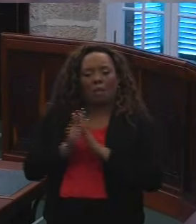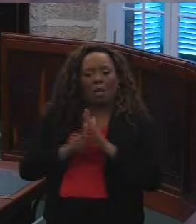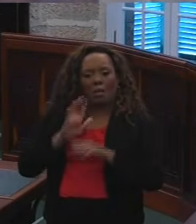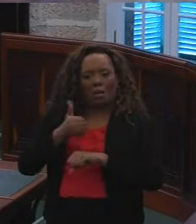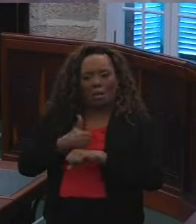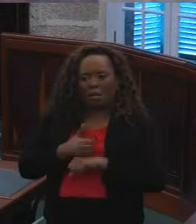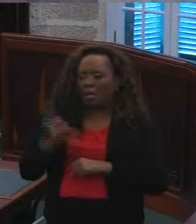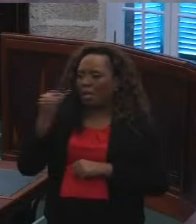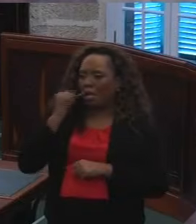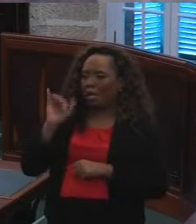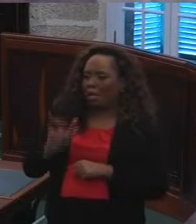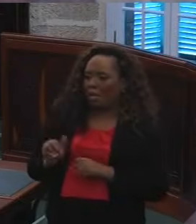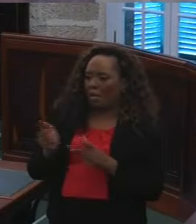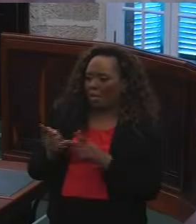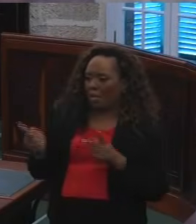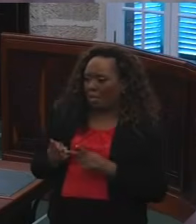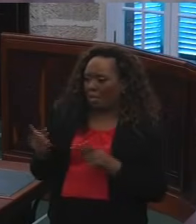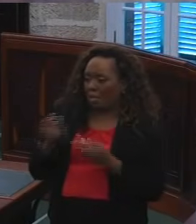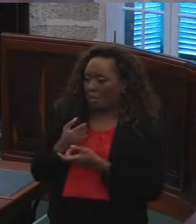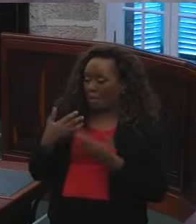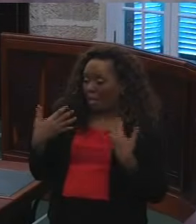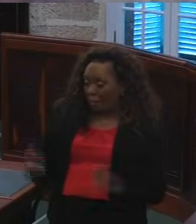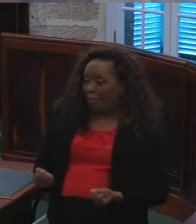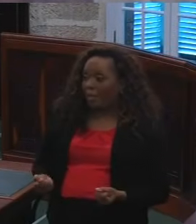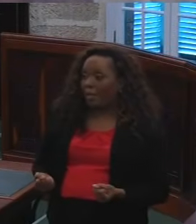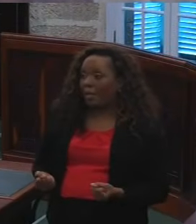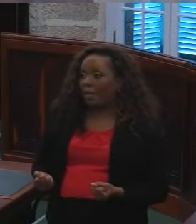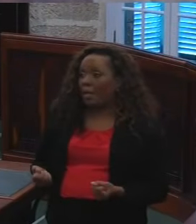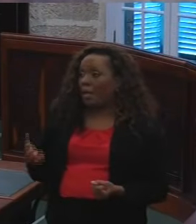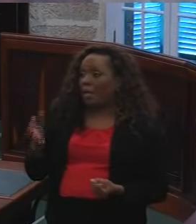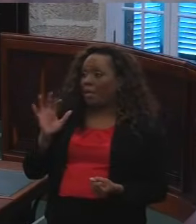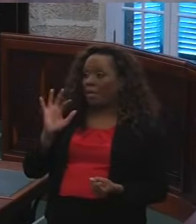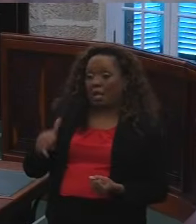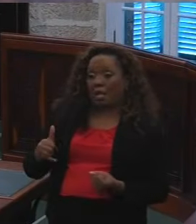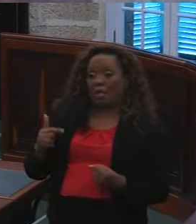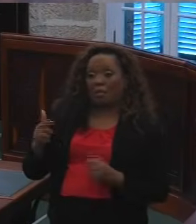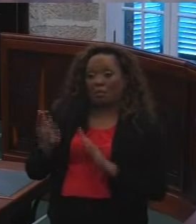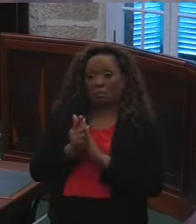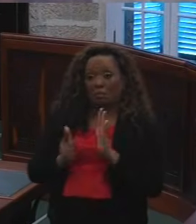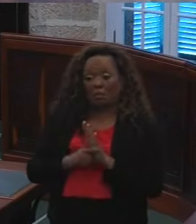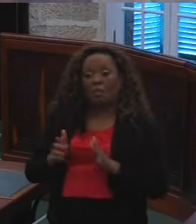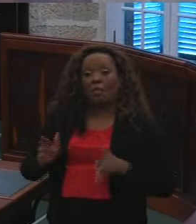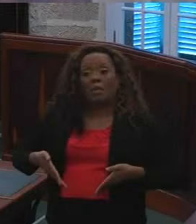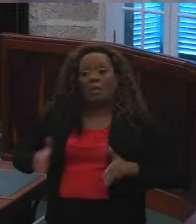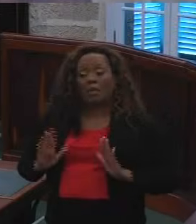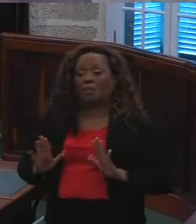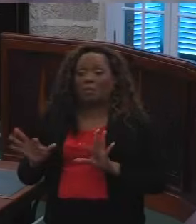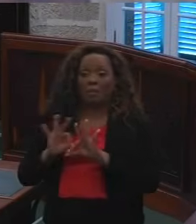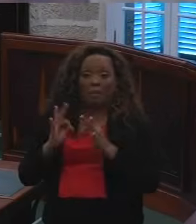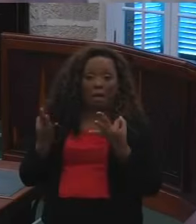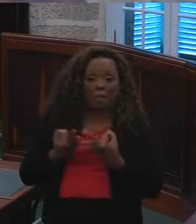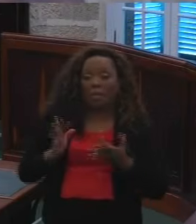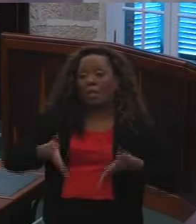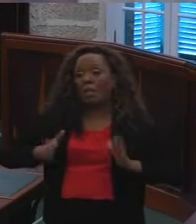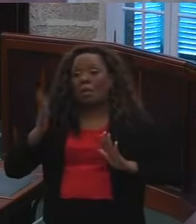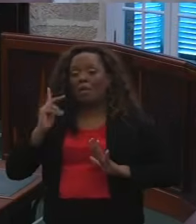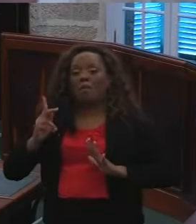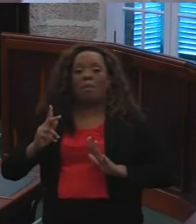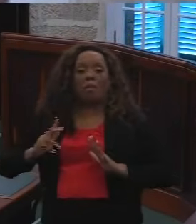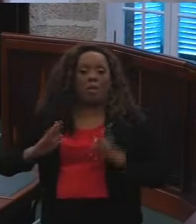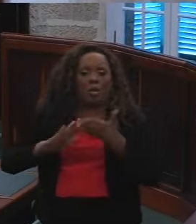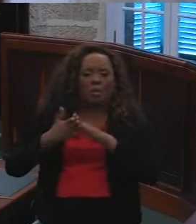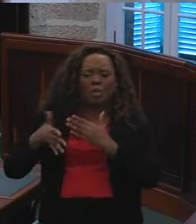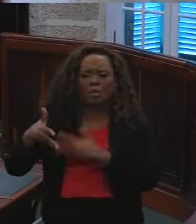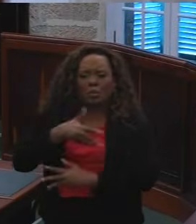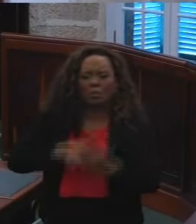you to fulfill your obligations. The legislation accounts for the role of family and community because we believe that persons